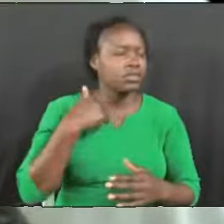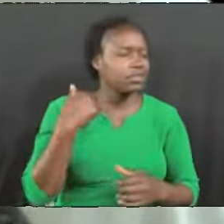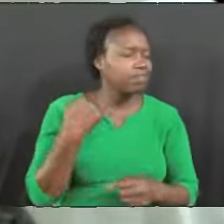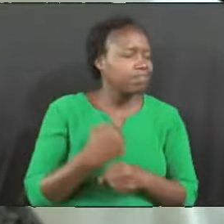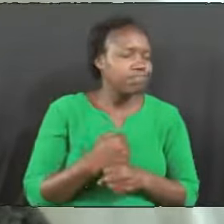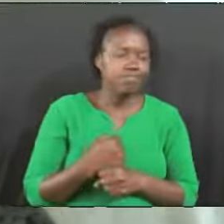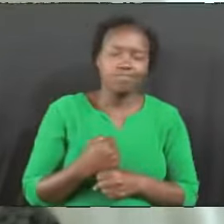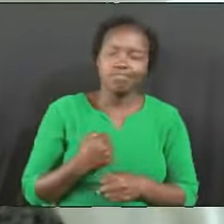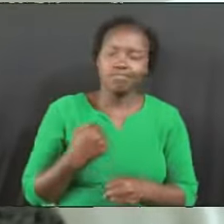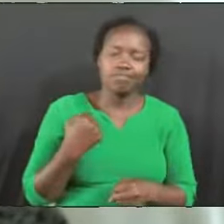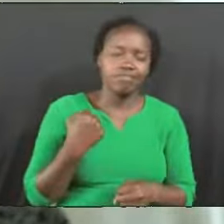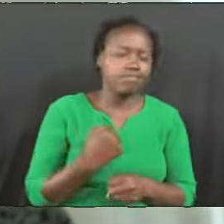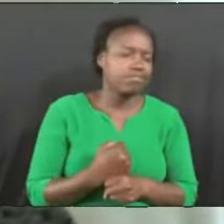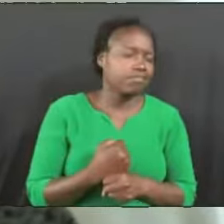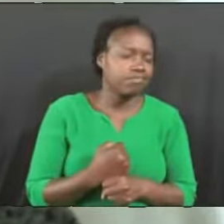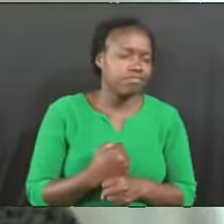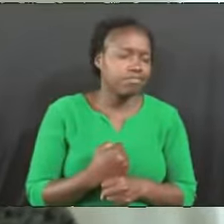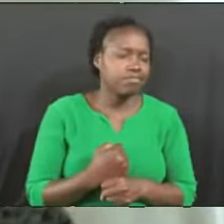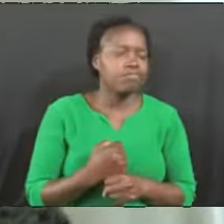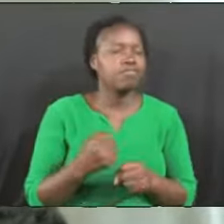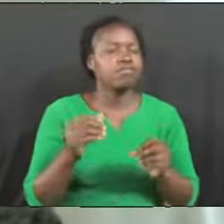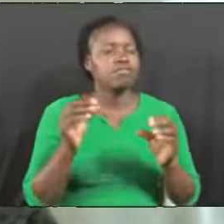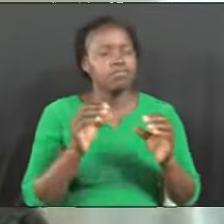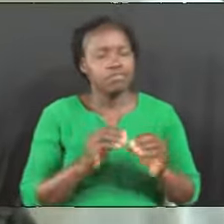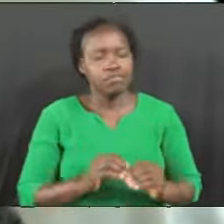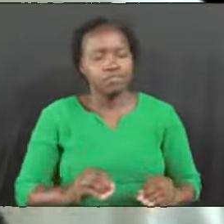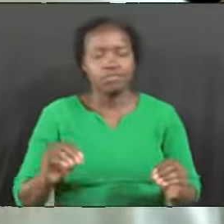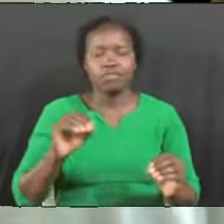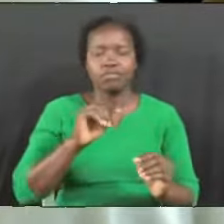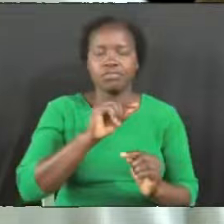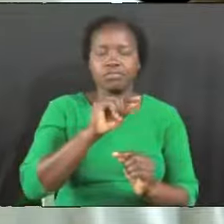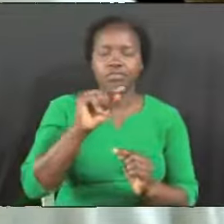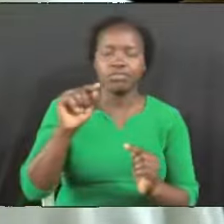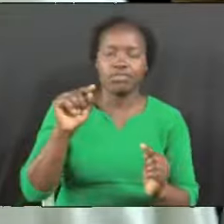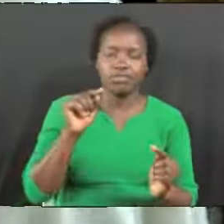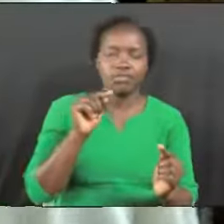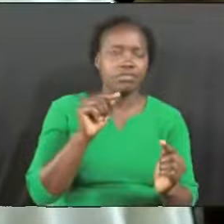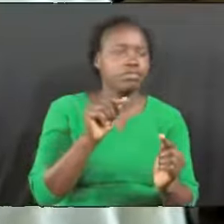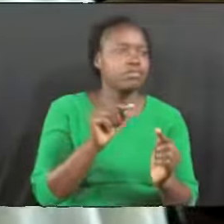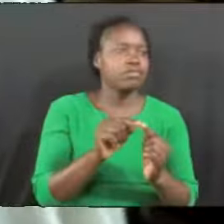Oh, perfect redemption, the purchase of God. Oh,